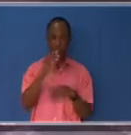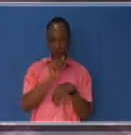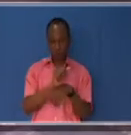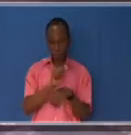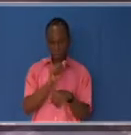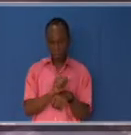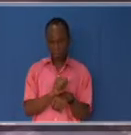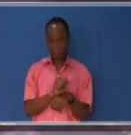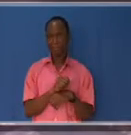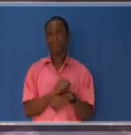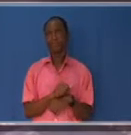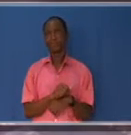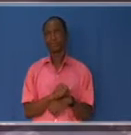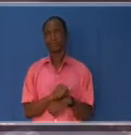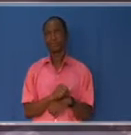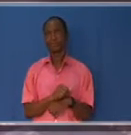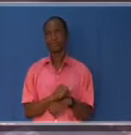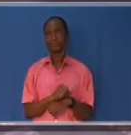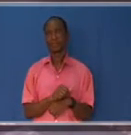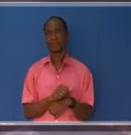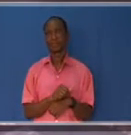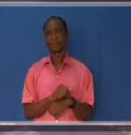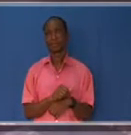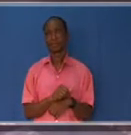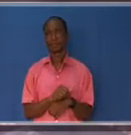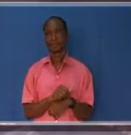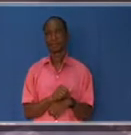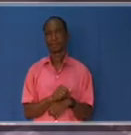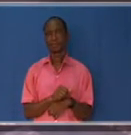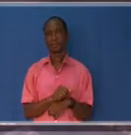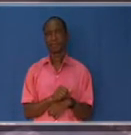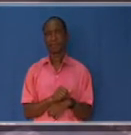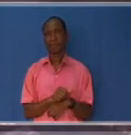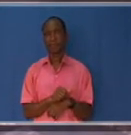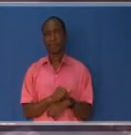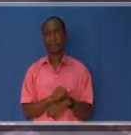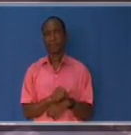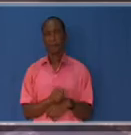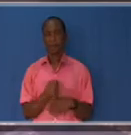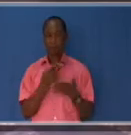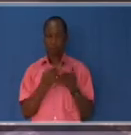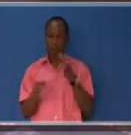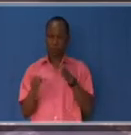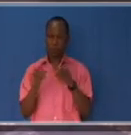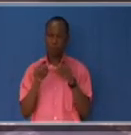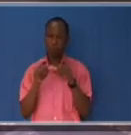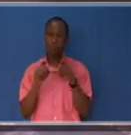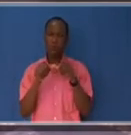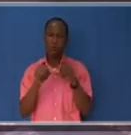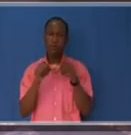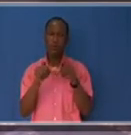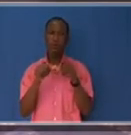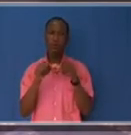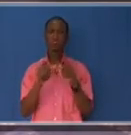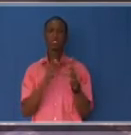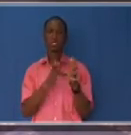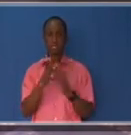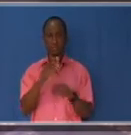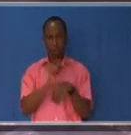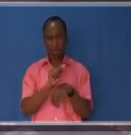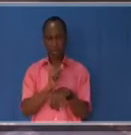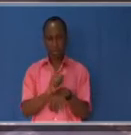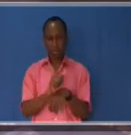be ye. Enti hum kron kron eba beto a Jesus na adwuma so hum kron kron ye ono na obebbo nkwanje kwan no to